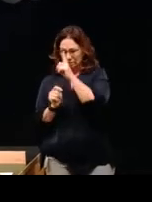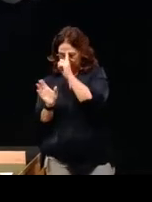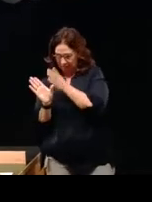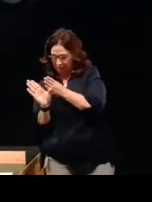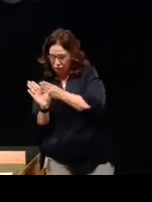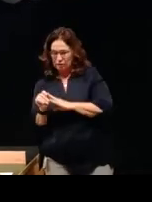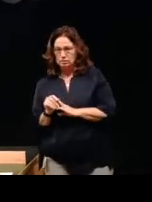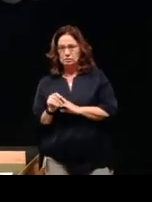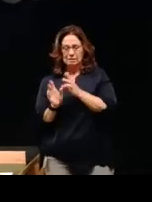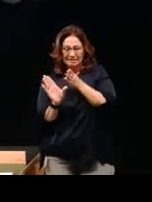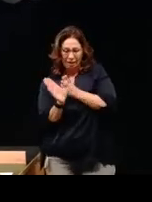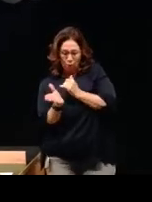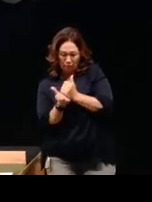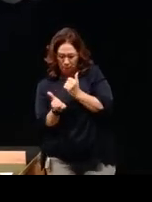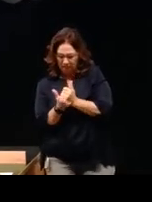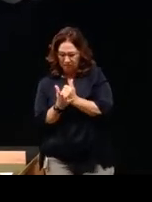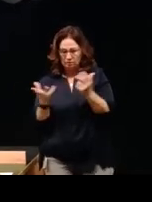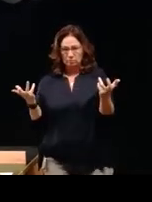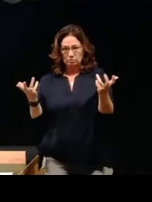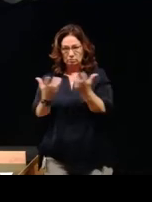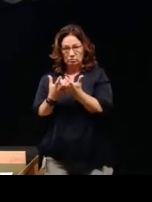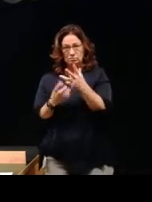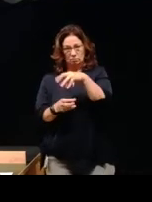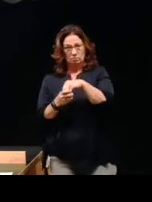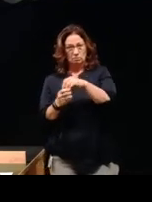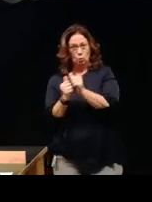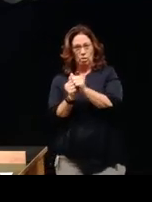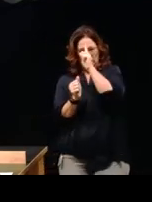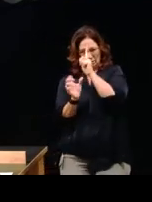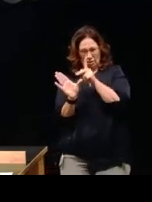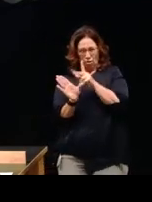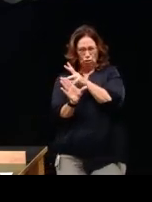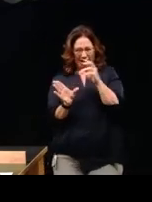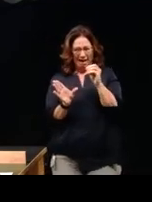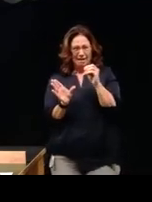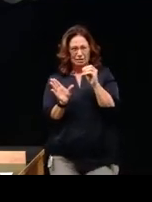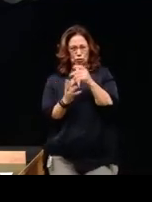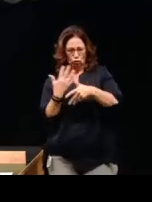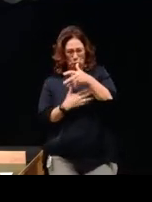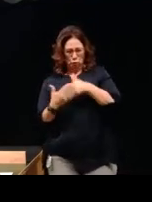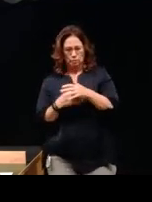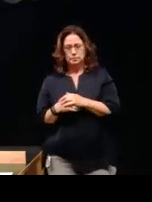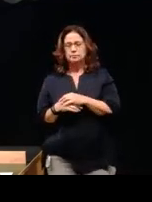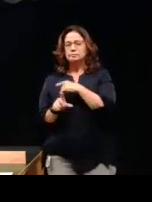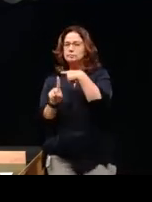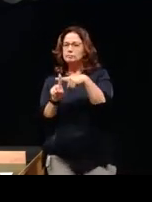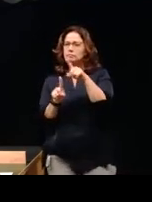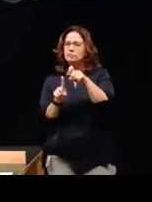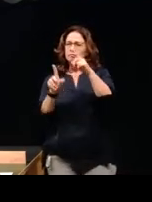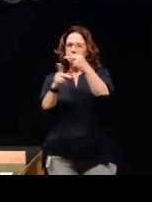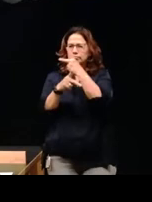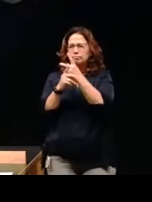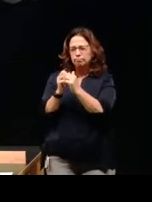psychiatrists, psychotherapists across psychology and social work, as well as treatment leads